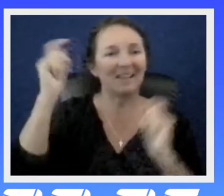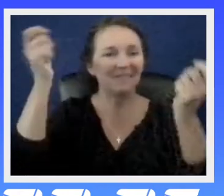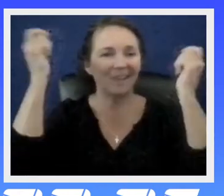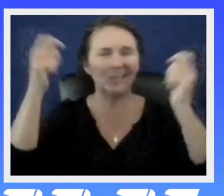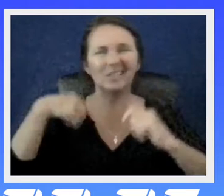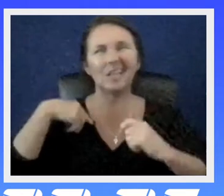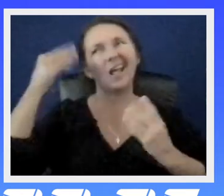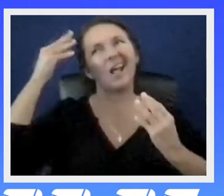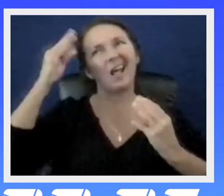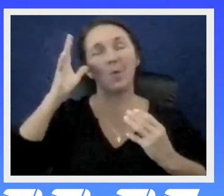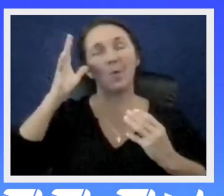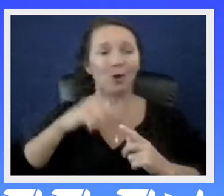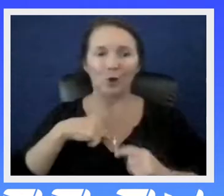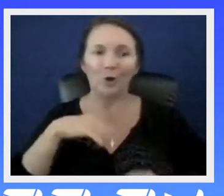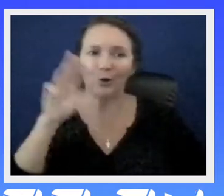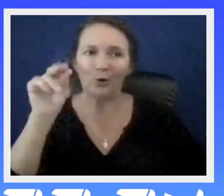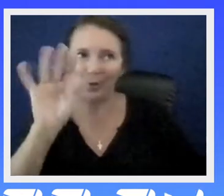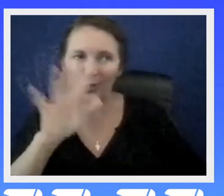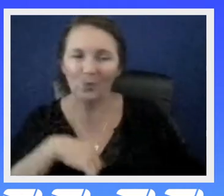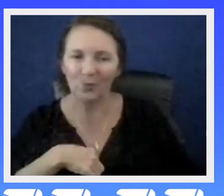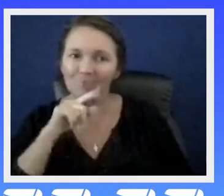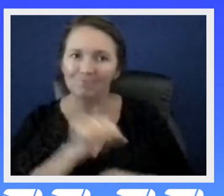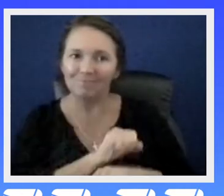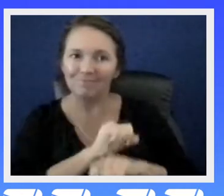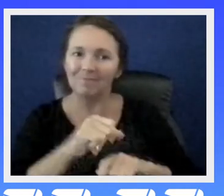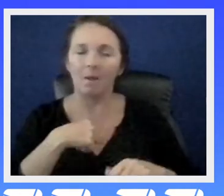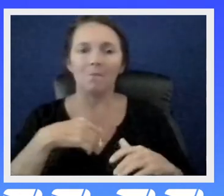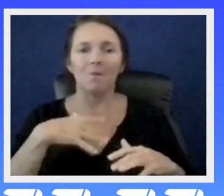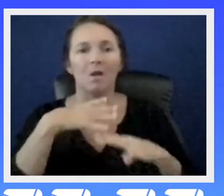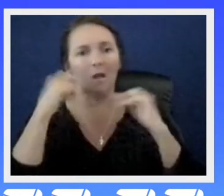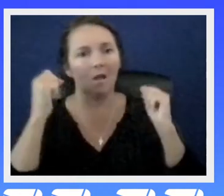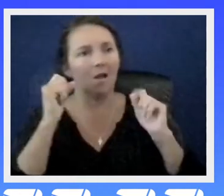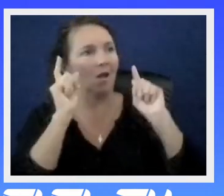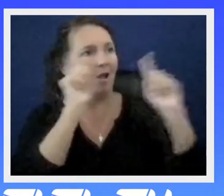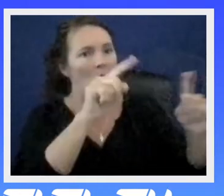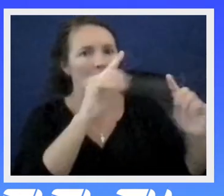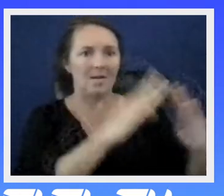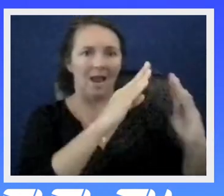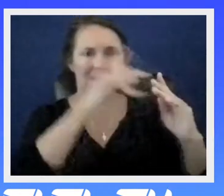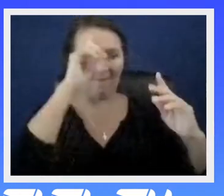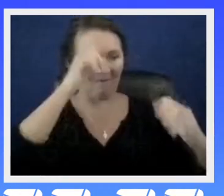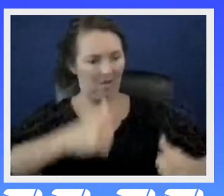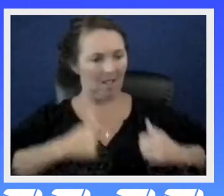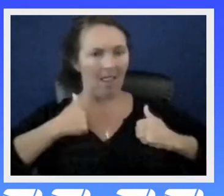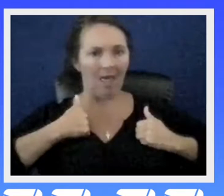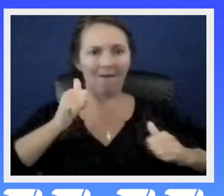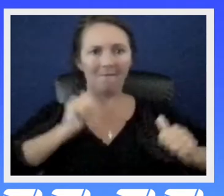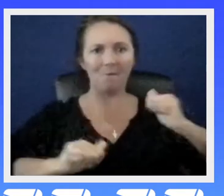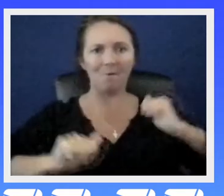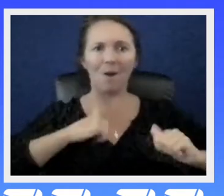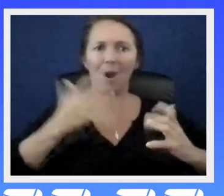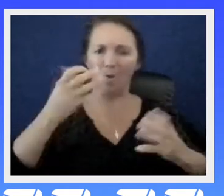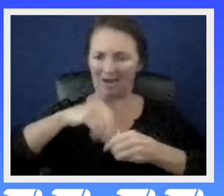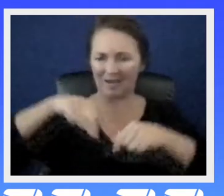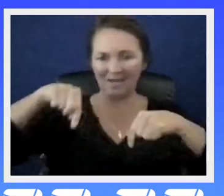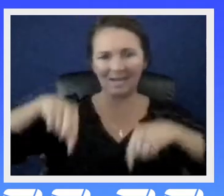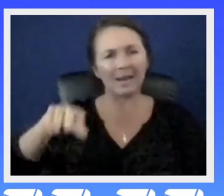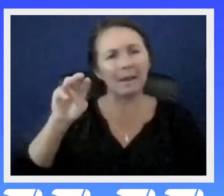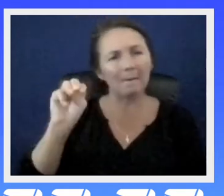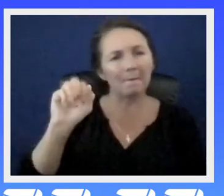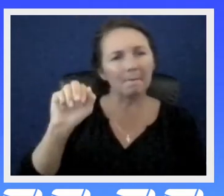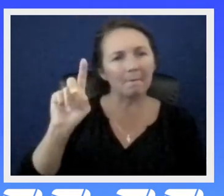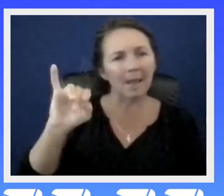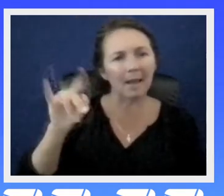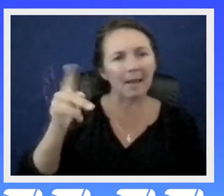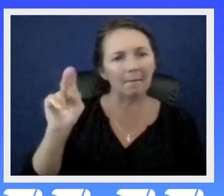said, no, we're going to do it. I was done going downtown for live performance. I wanted it to happen right in Mattapan. And so we know we have a lot more work to do